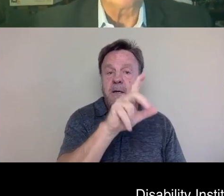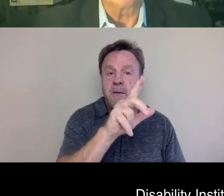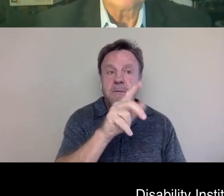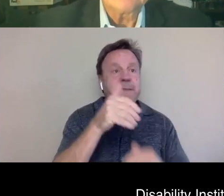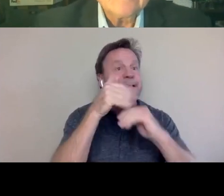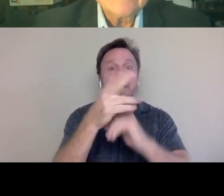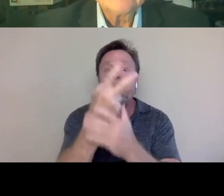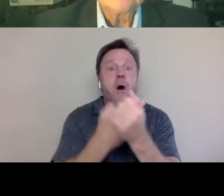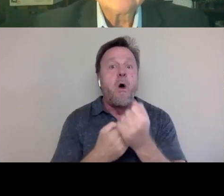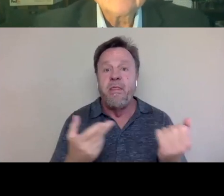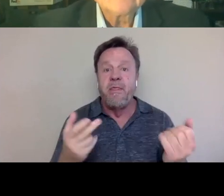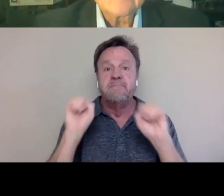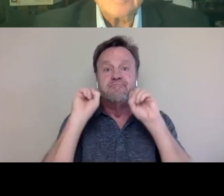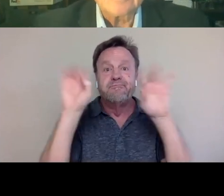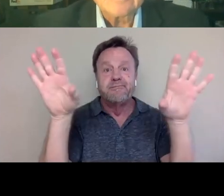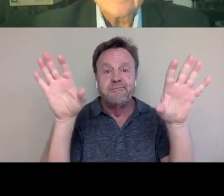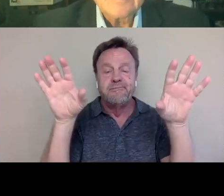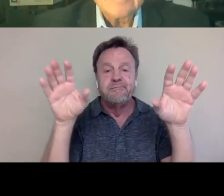send it to both.